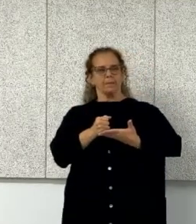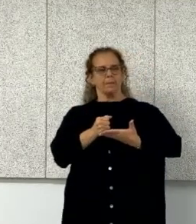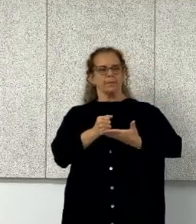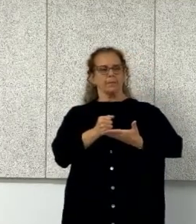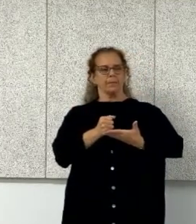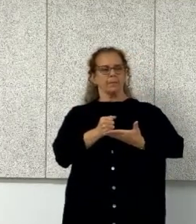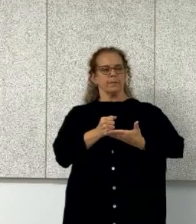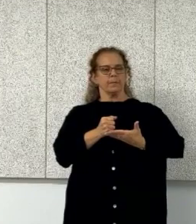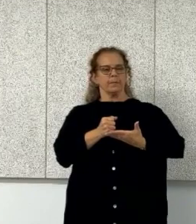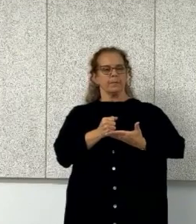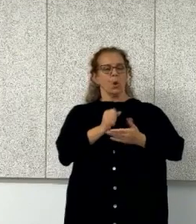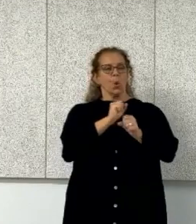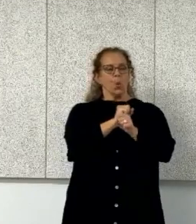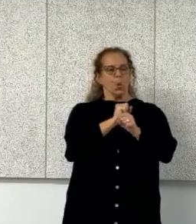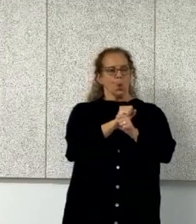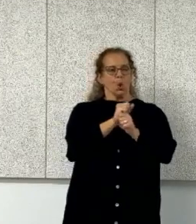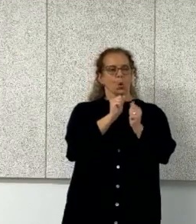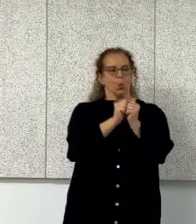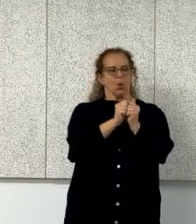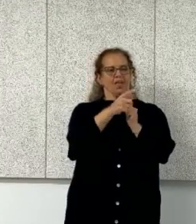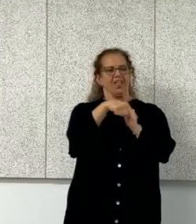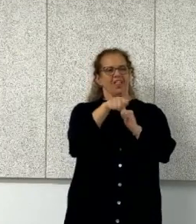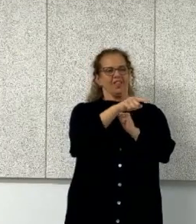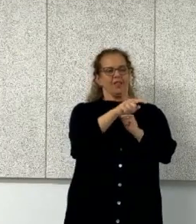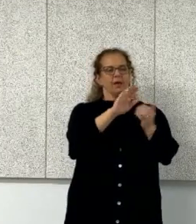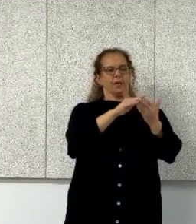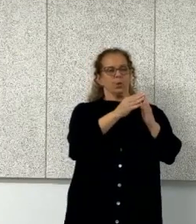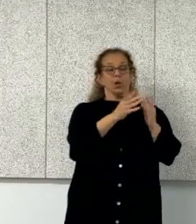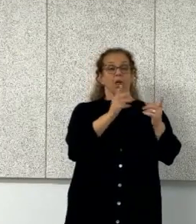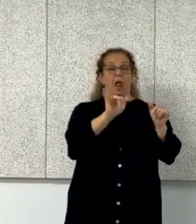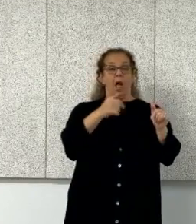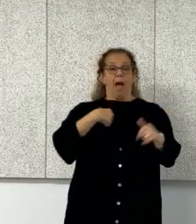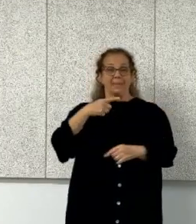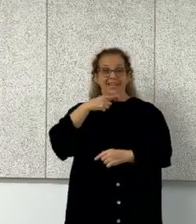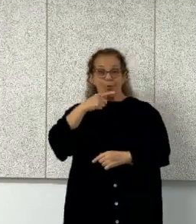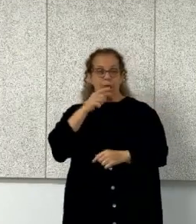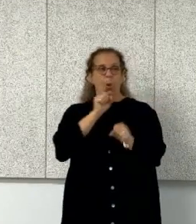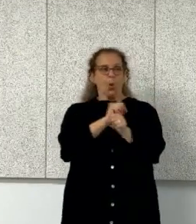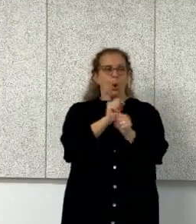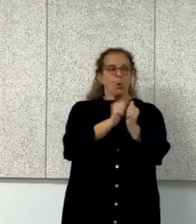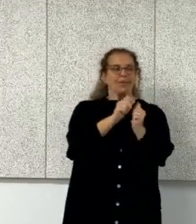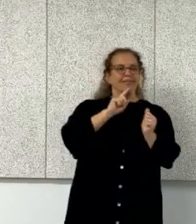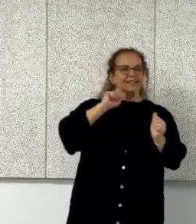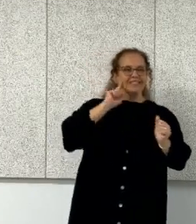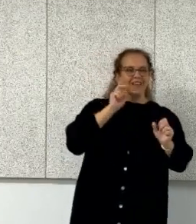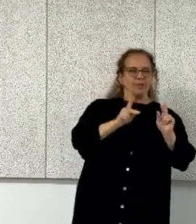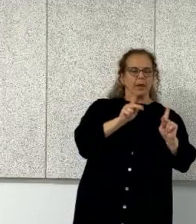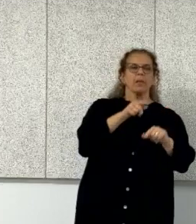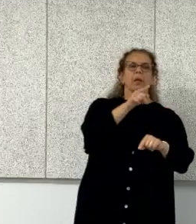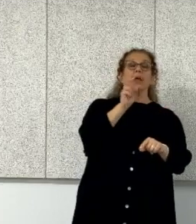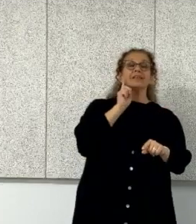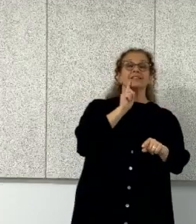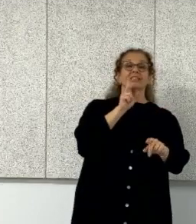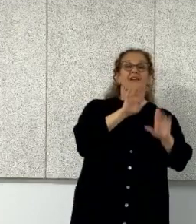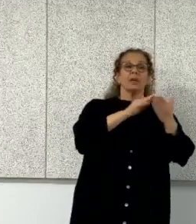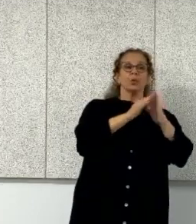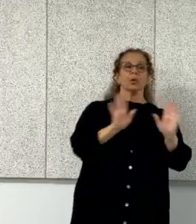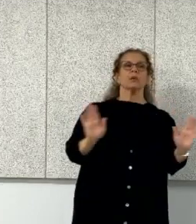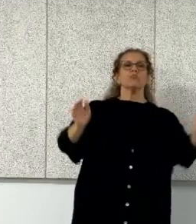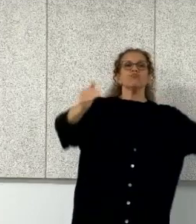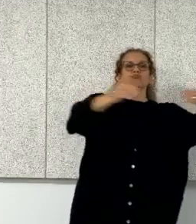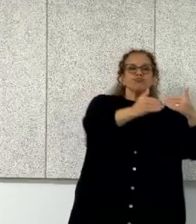community that I'm not like. So, you know, being a hearing person, working with deaf people who have kind of embraced me and kind of accepted me after, you know,